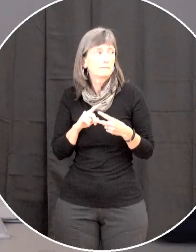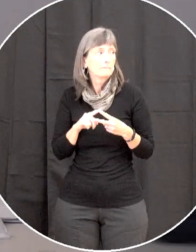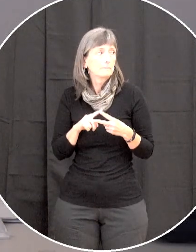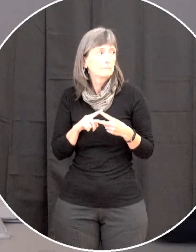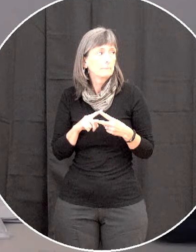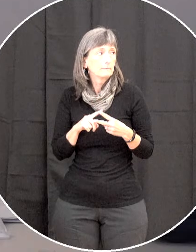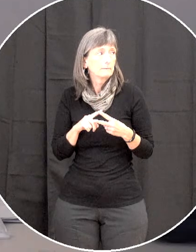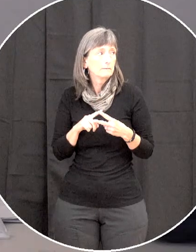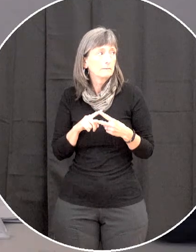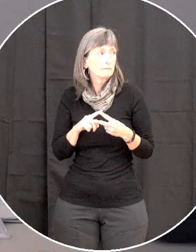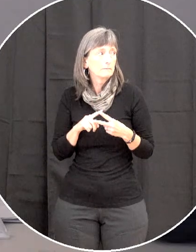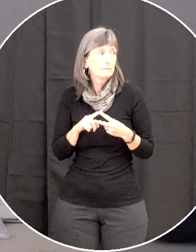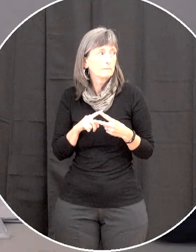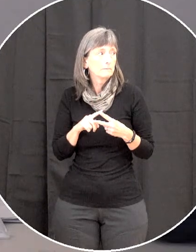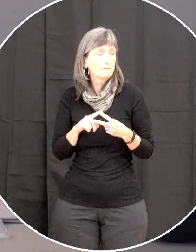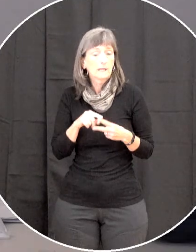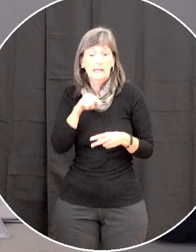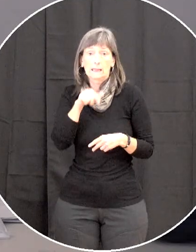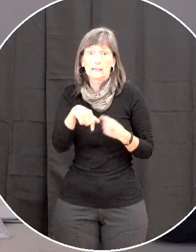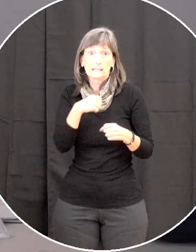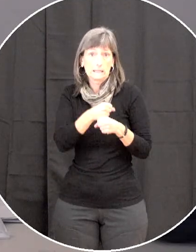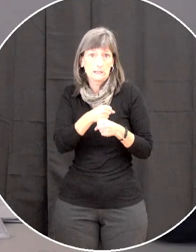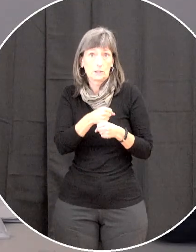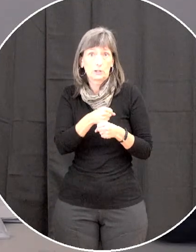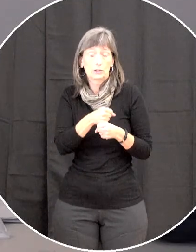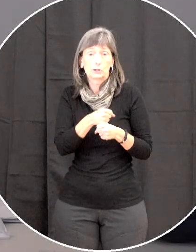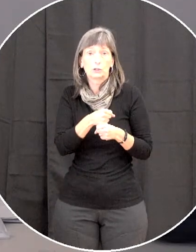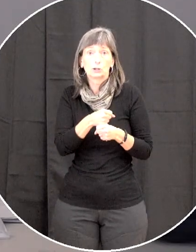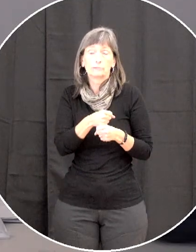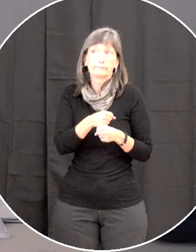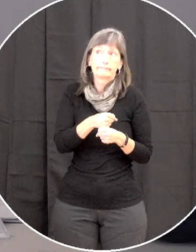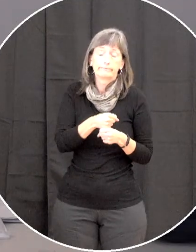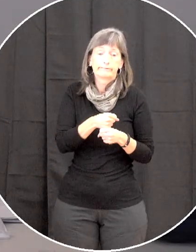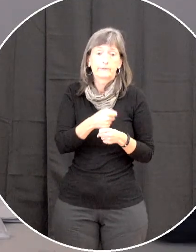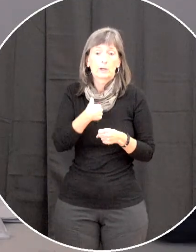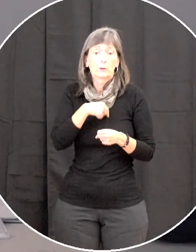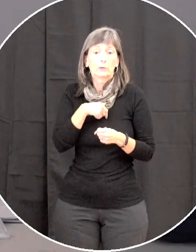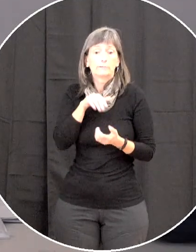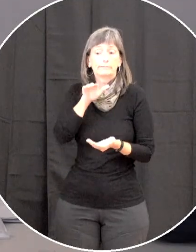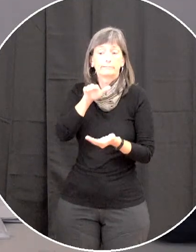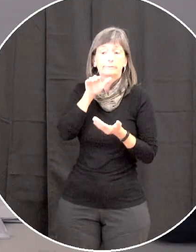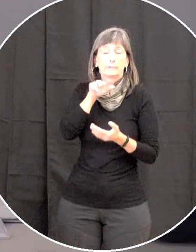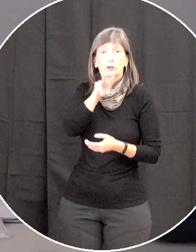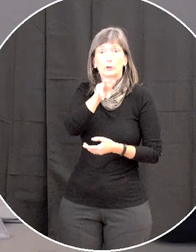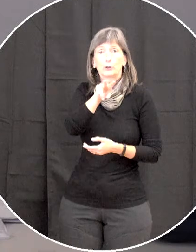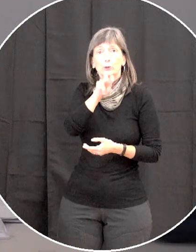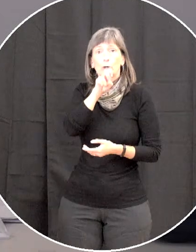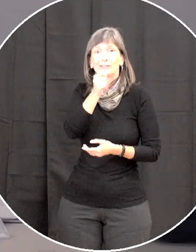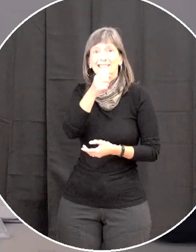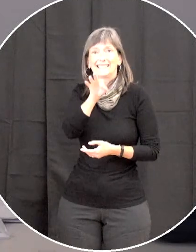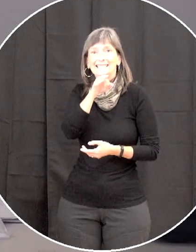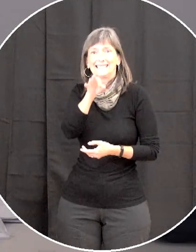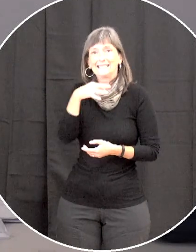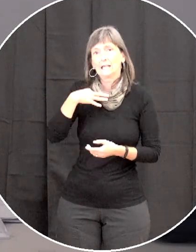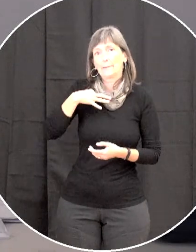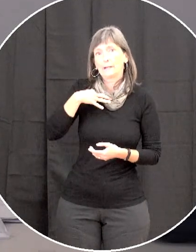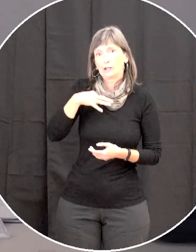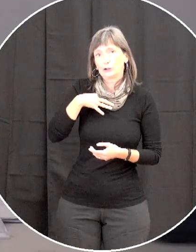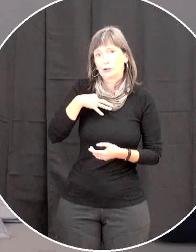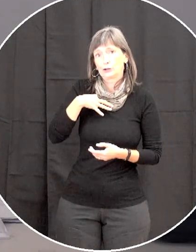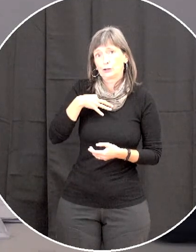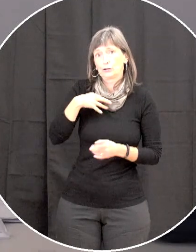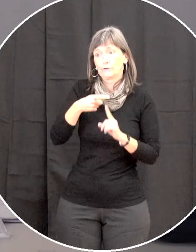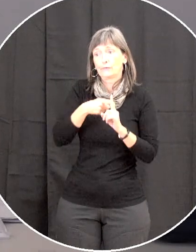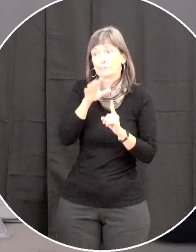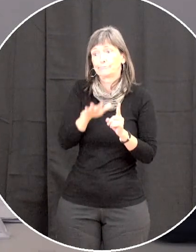In this particular school year, our foundation received 219 applications from